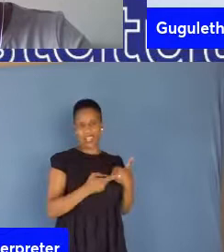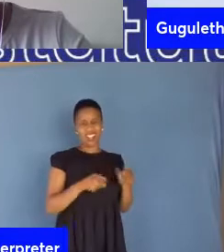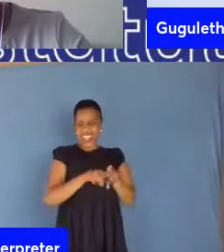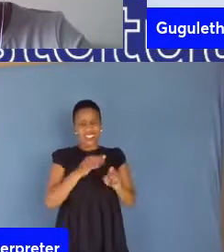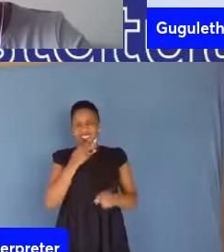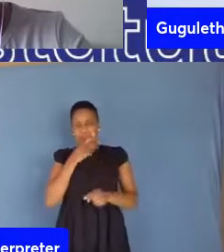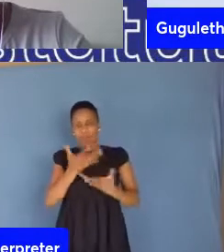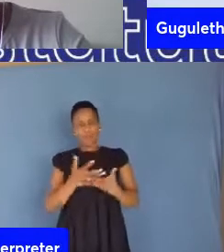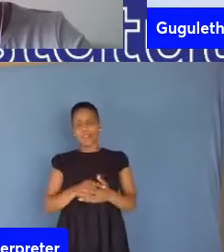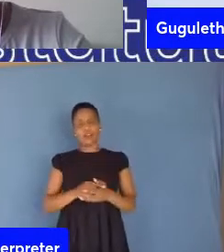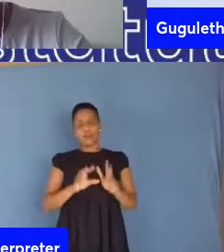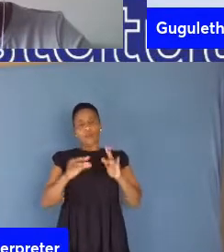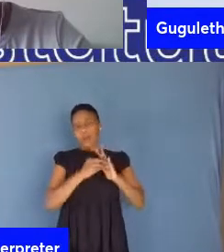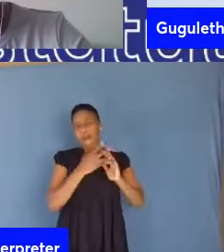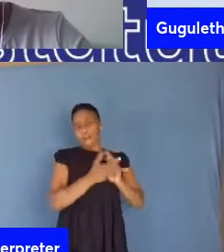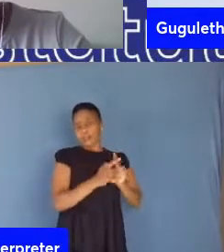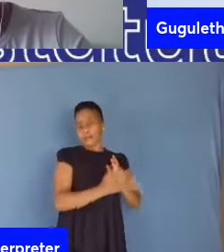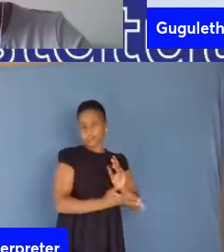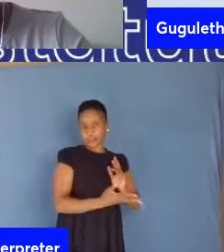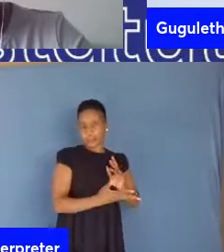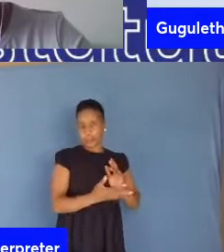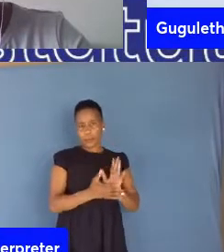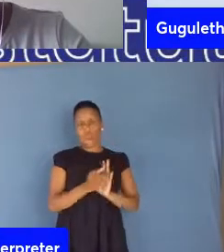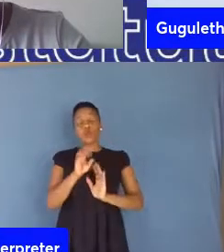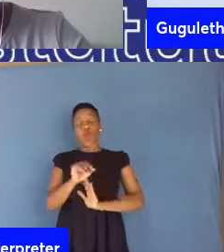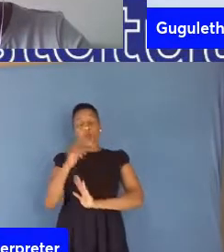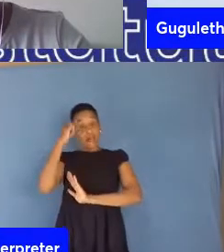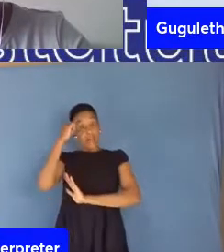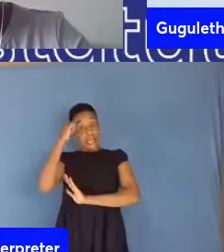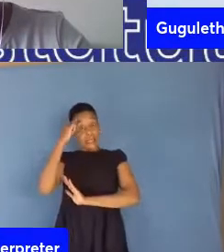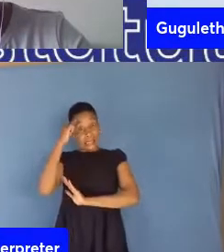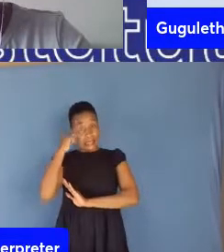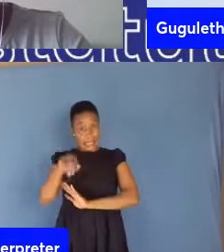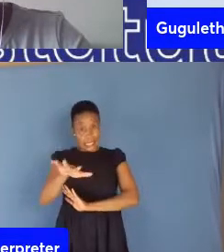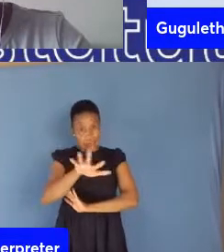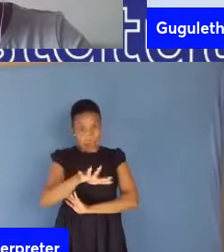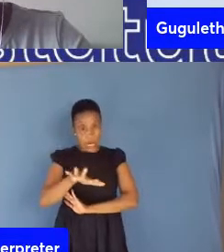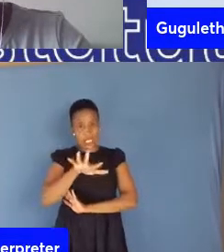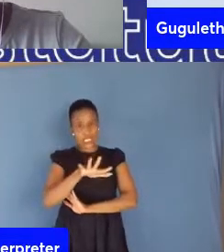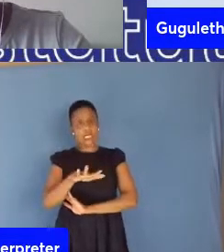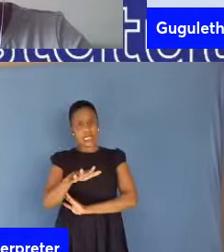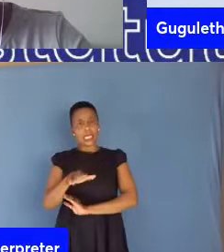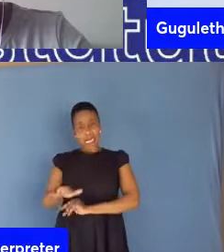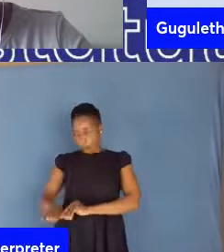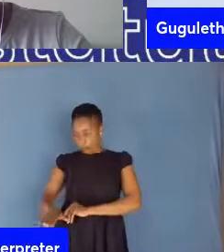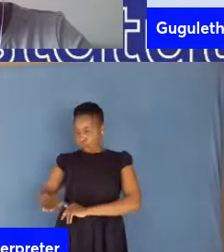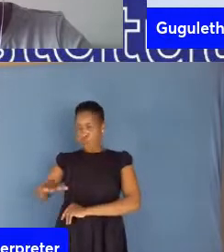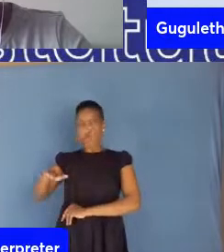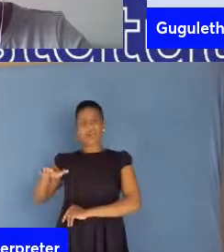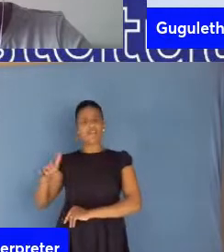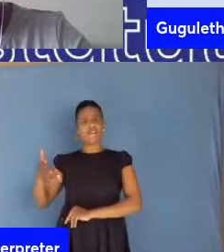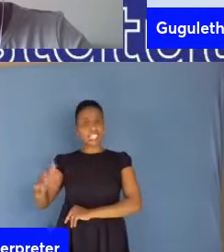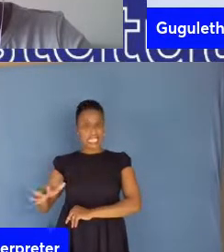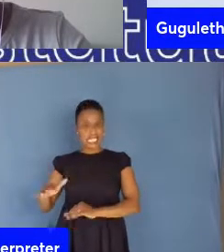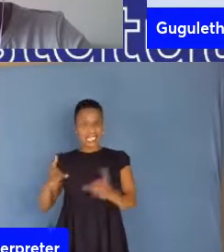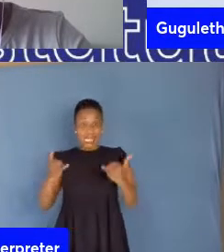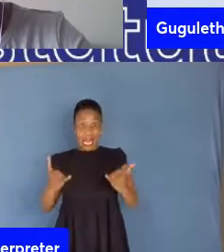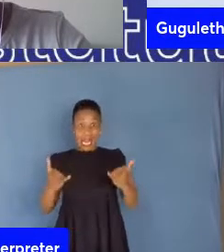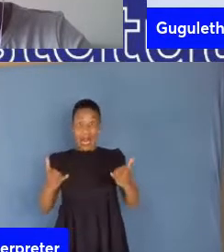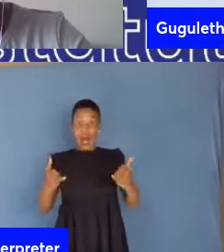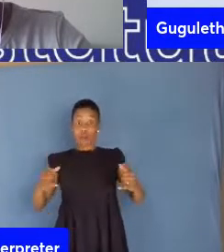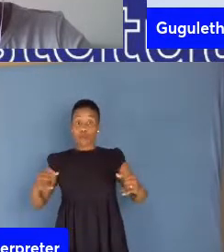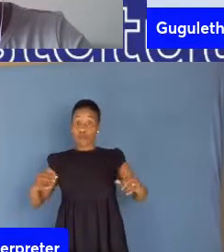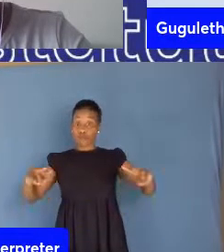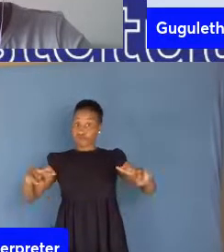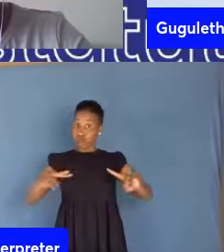imagine that's the scenario that we are raised in now versus when